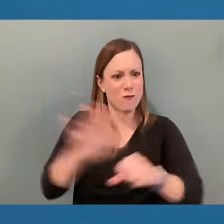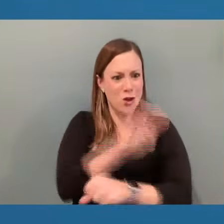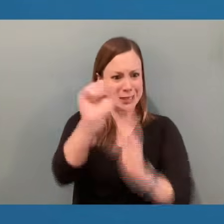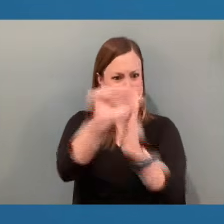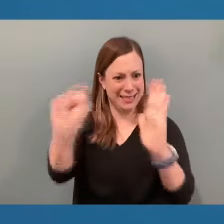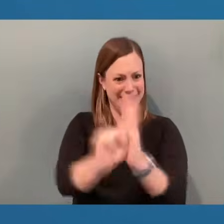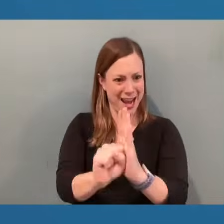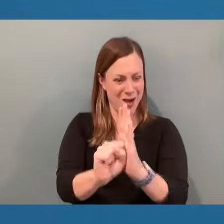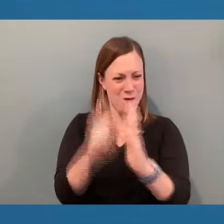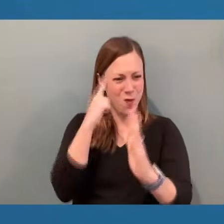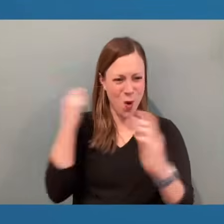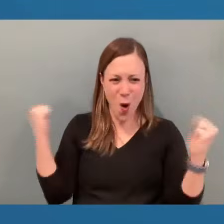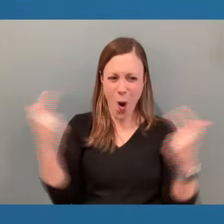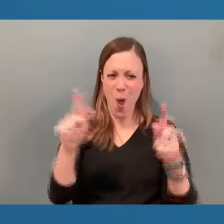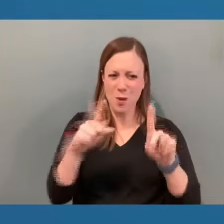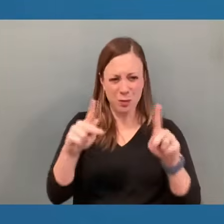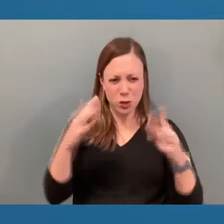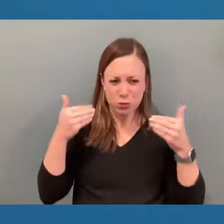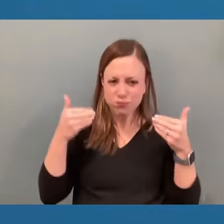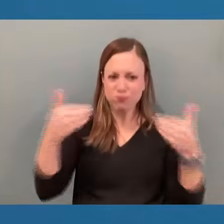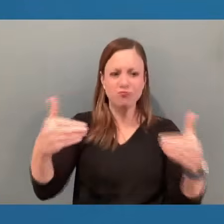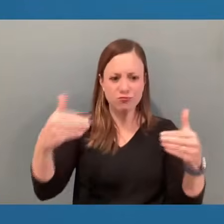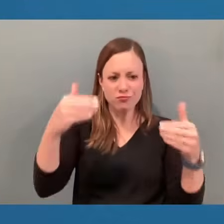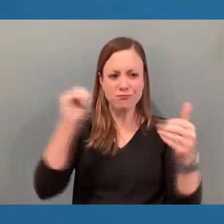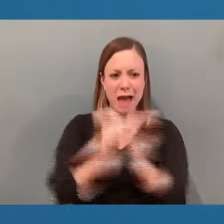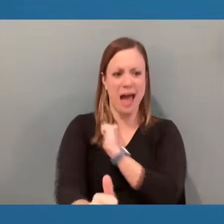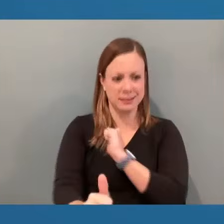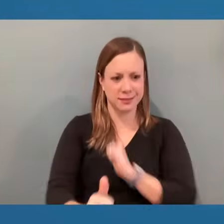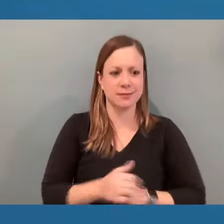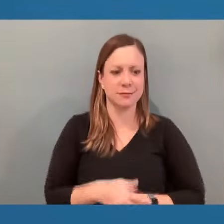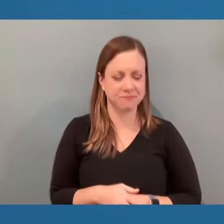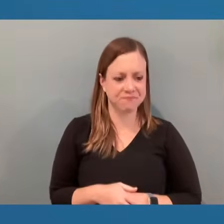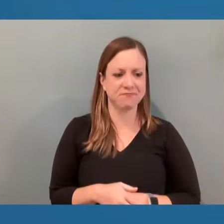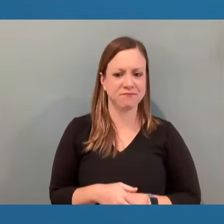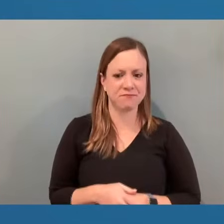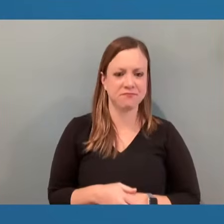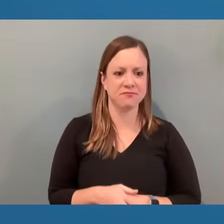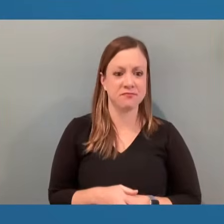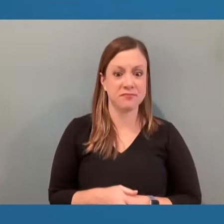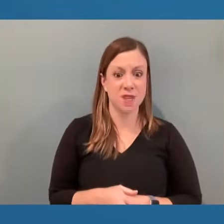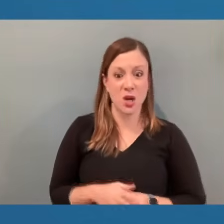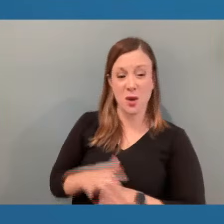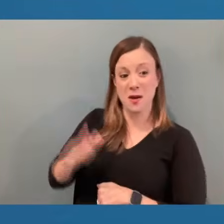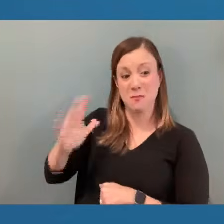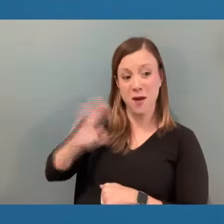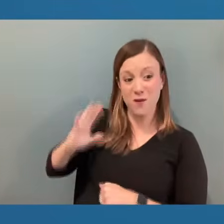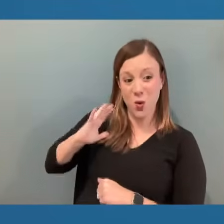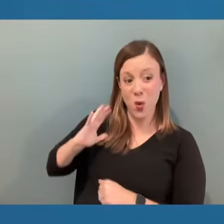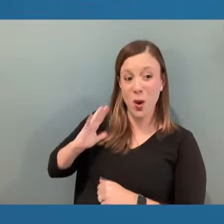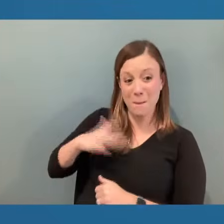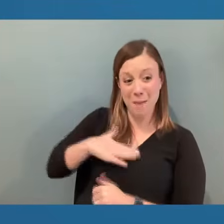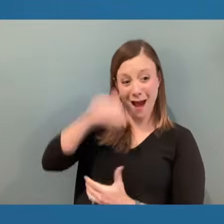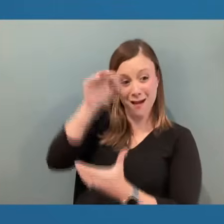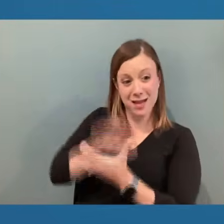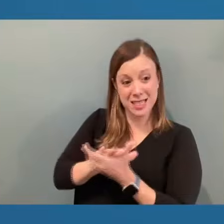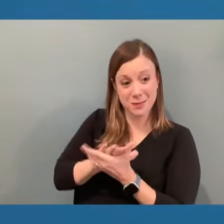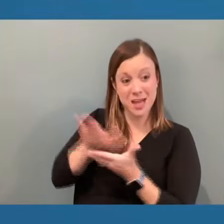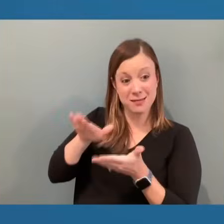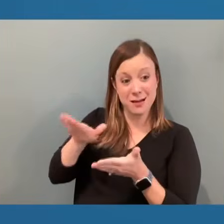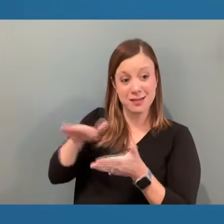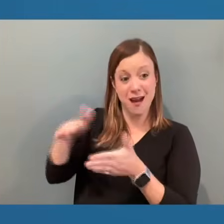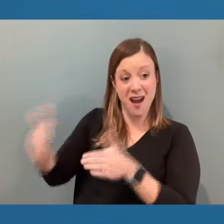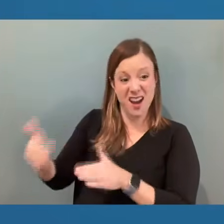like this passed. And when he was dying of advanced lung